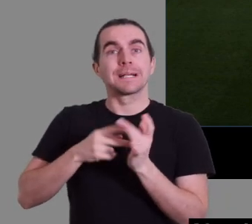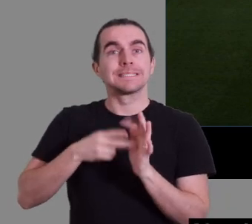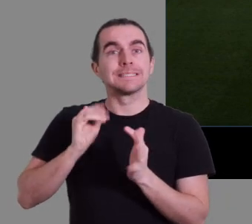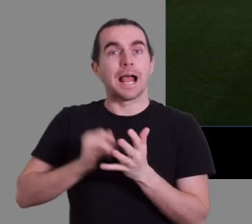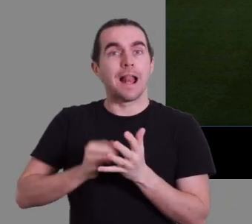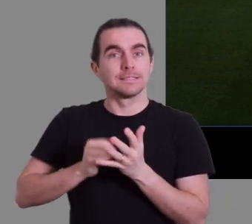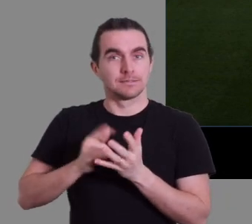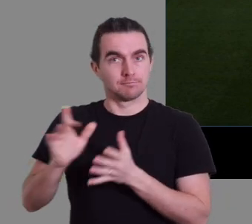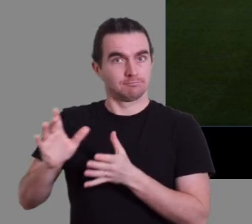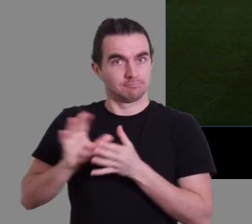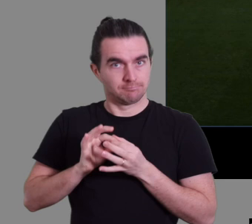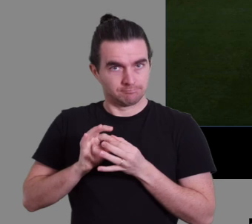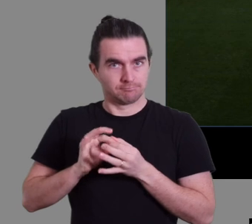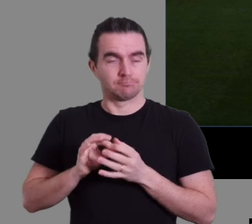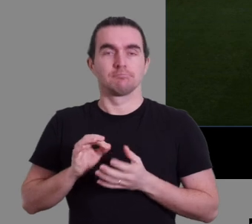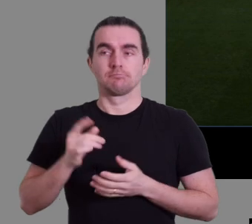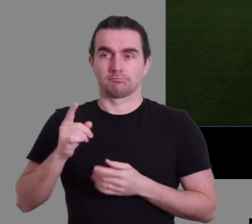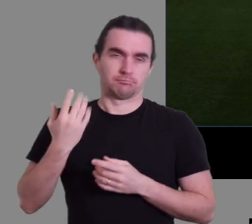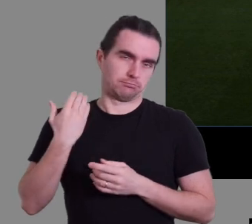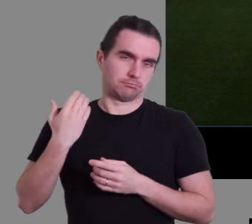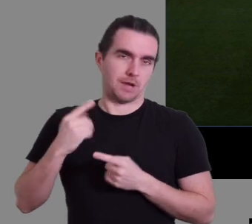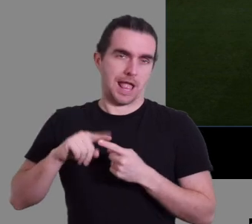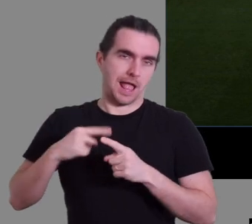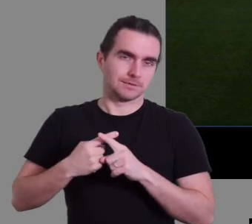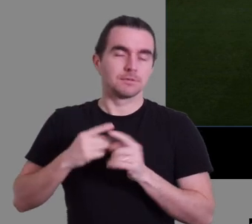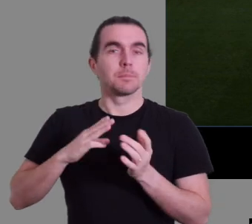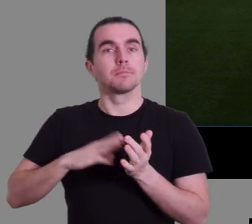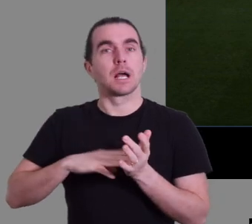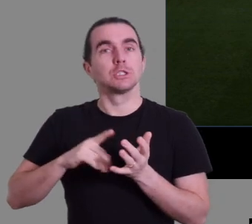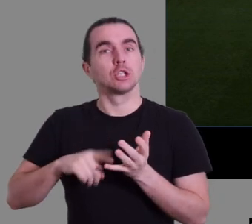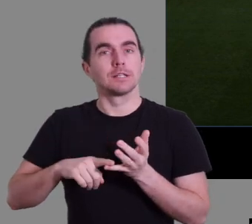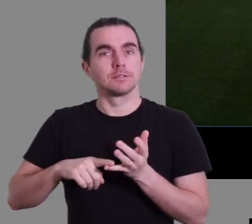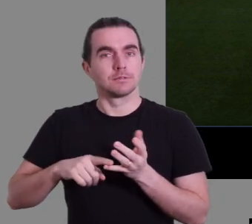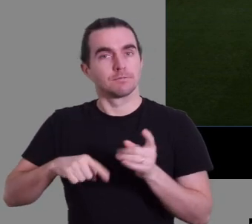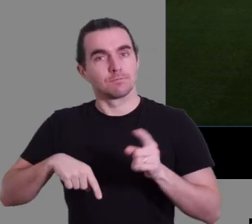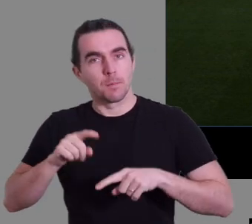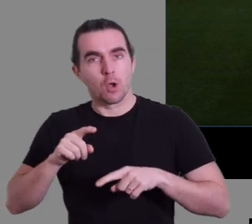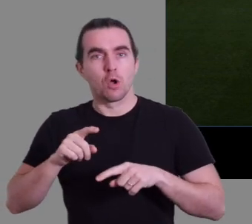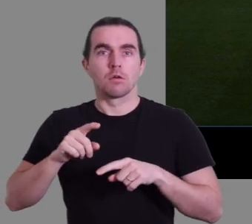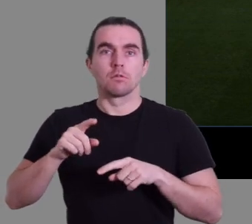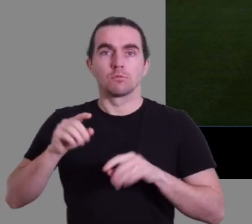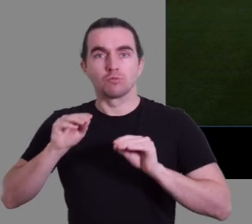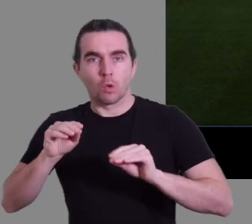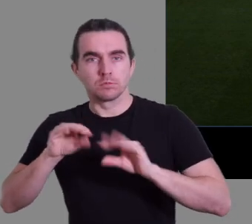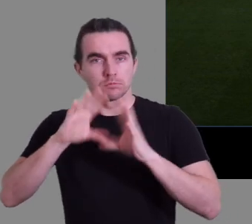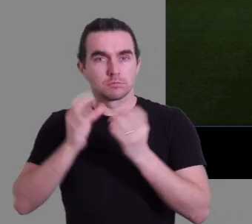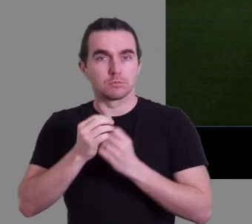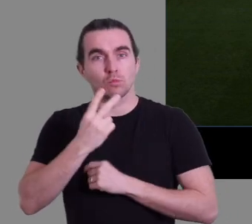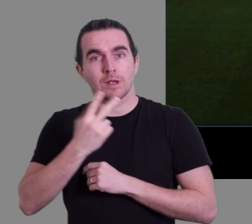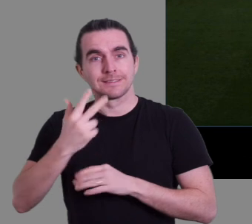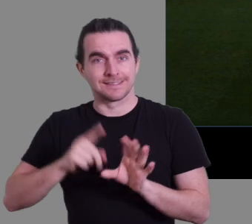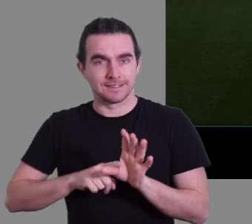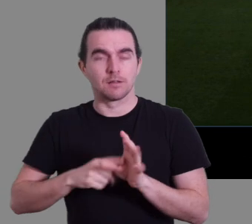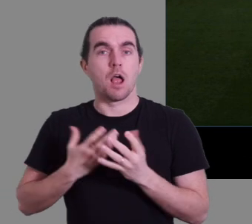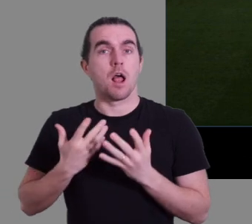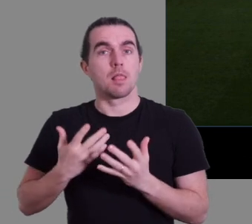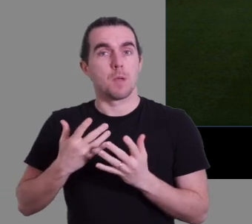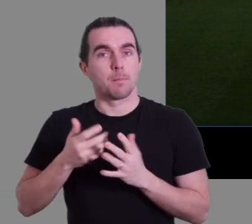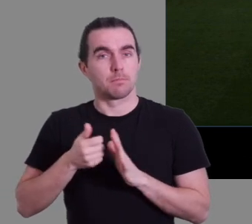McGuinness, ex-Man United, 28 years as player and coach, currently one of our